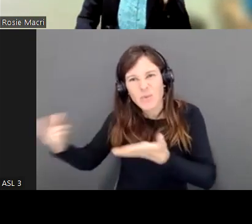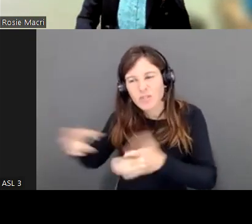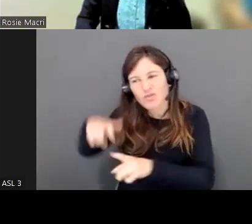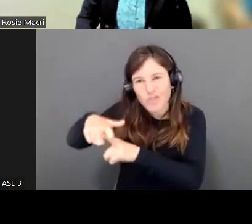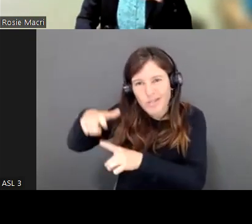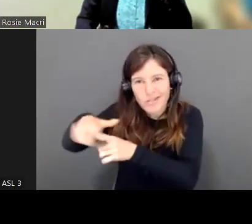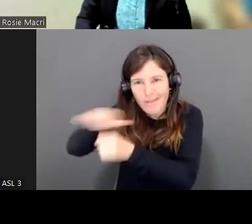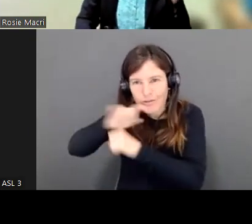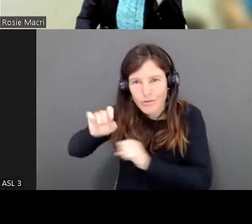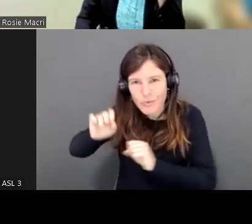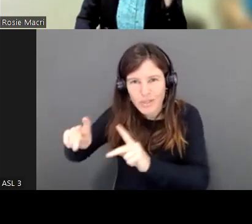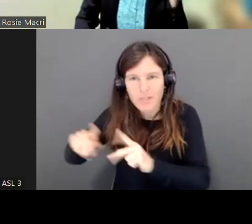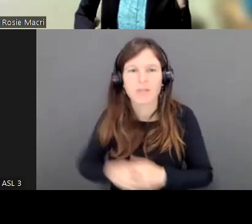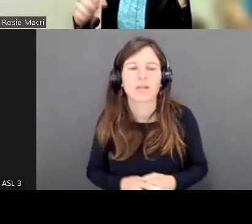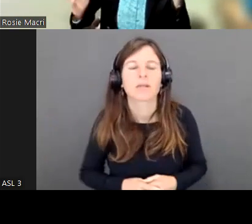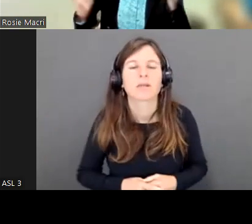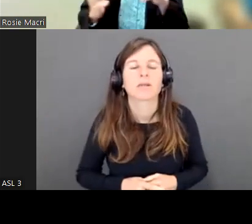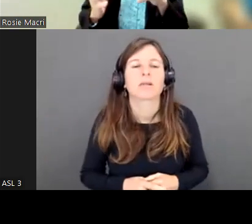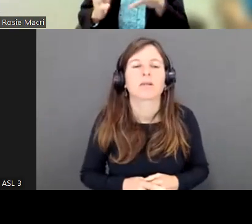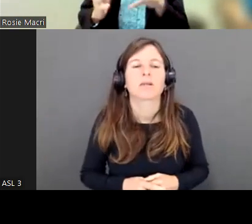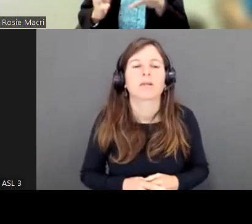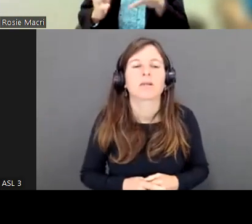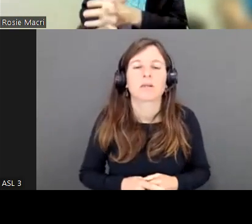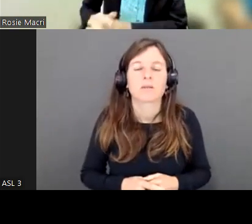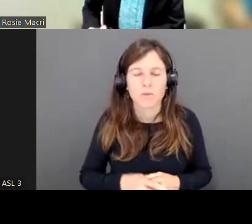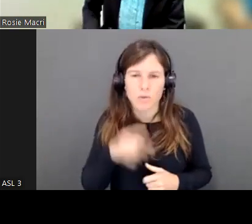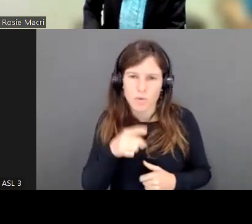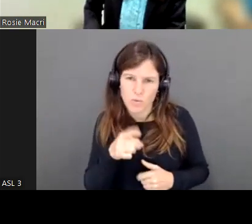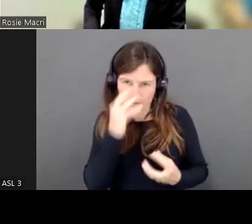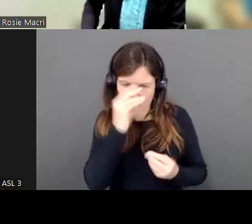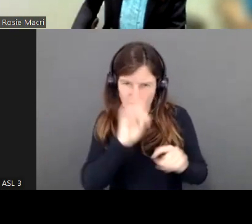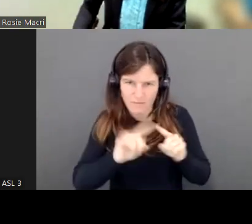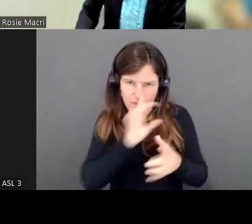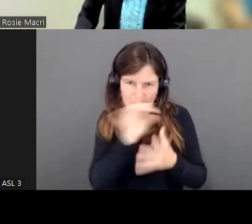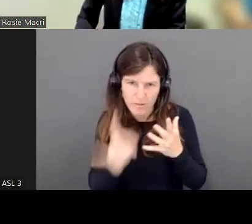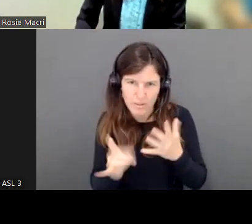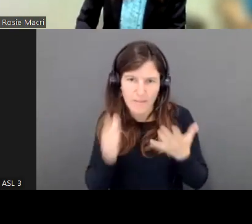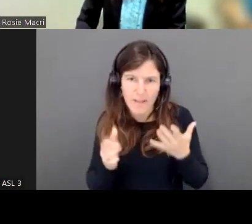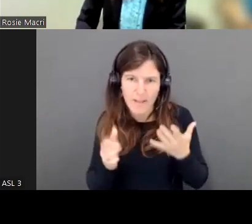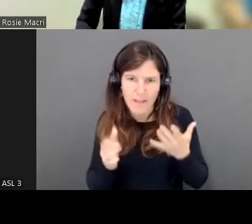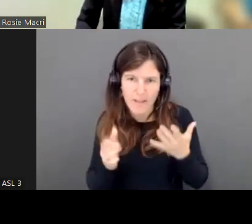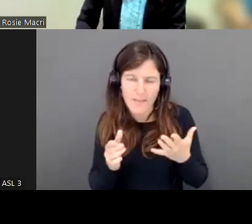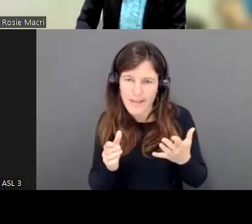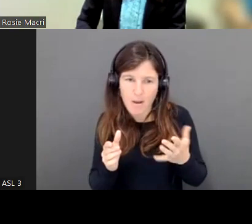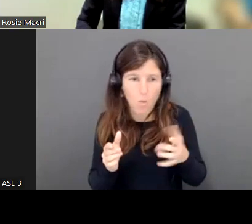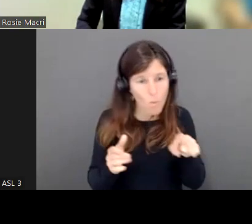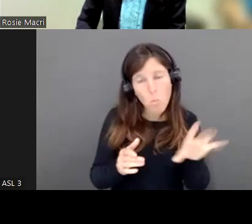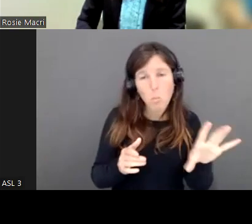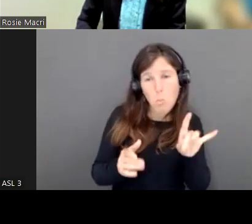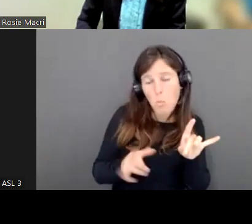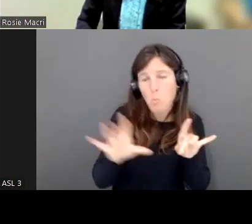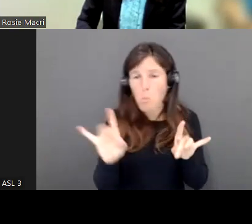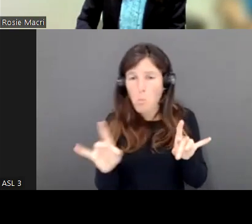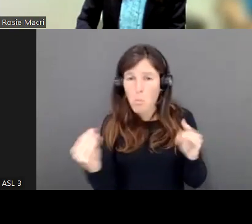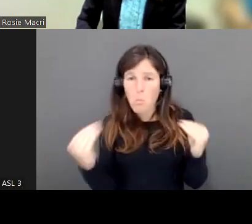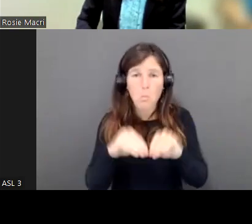of those choices or a variety of options. You might be putting things together and see how it goes. Evaluate as